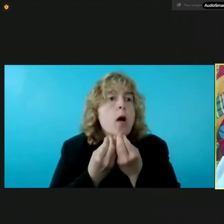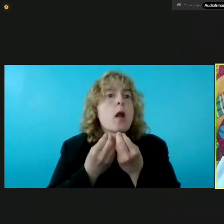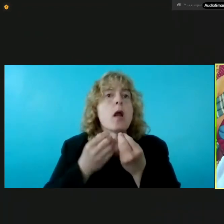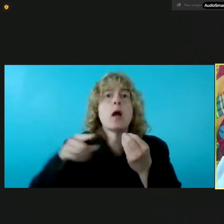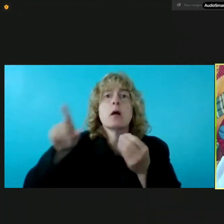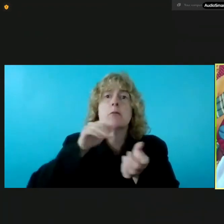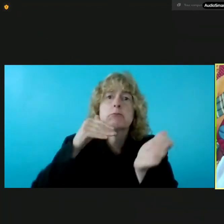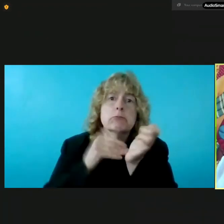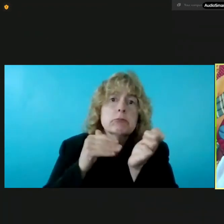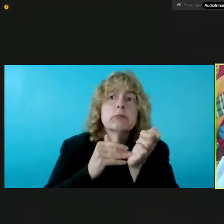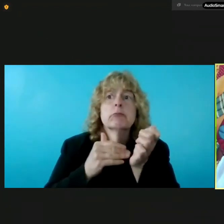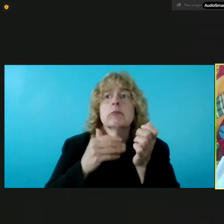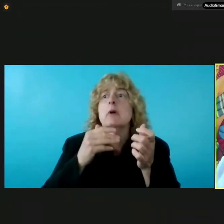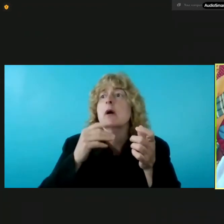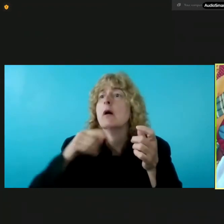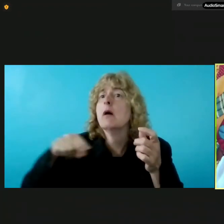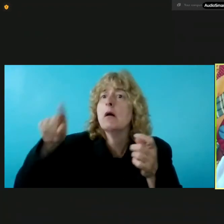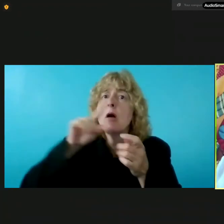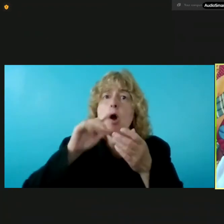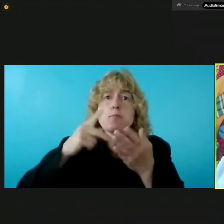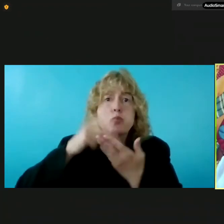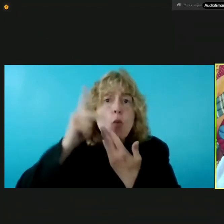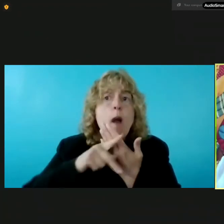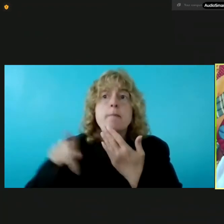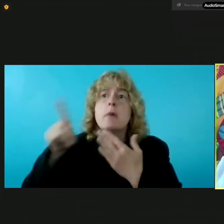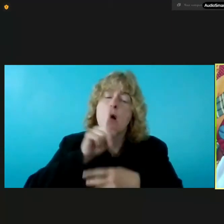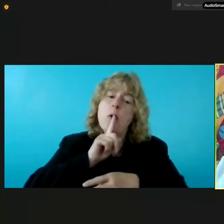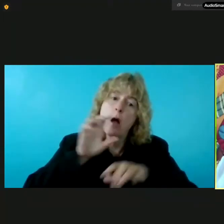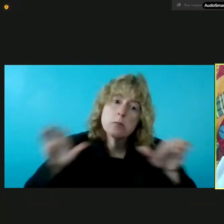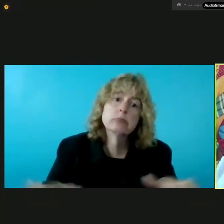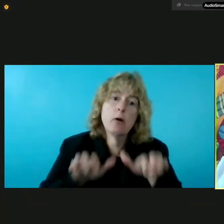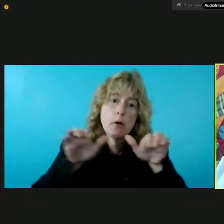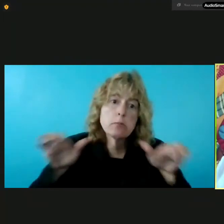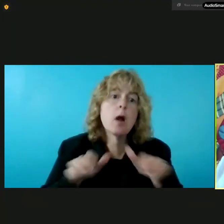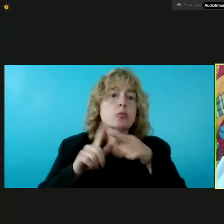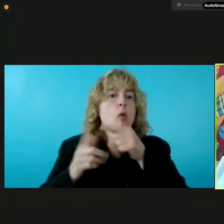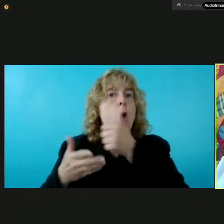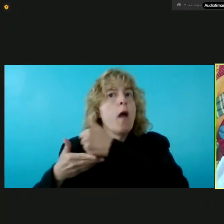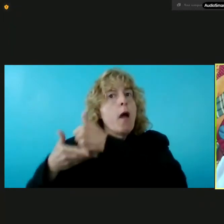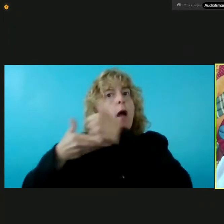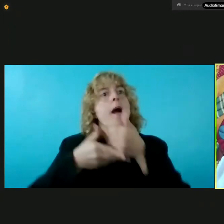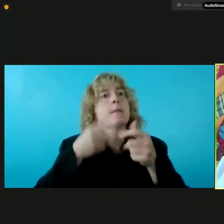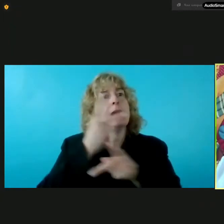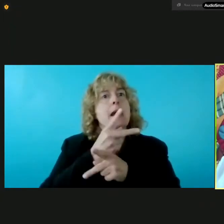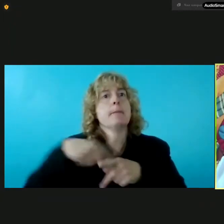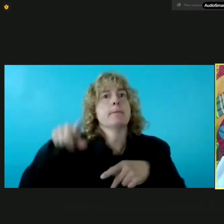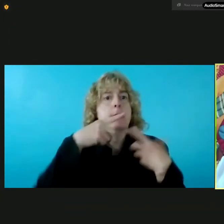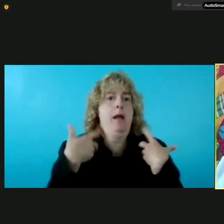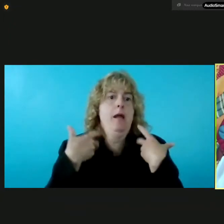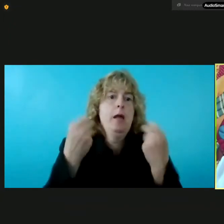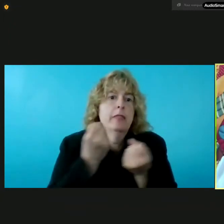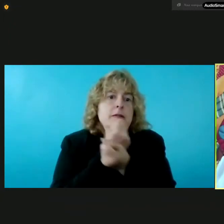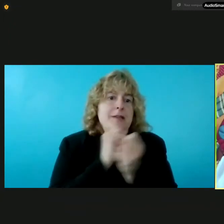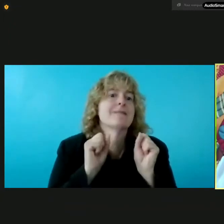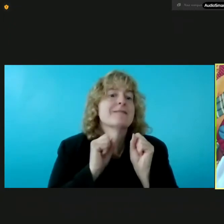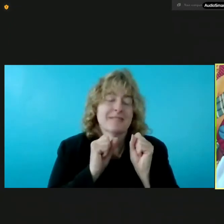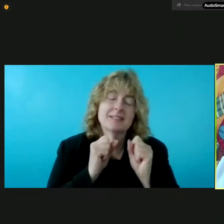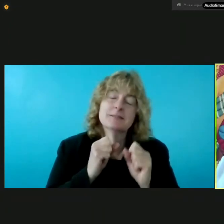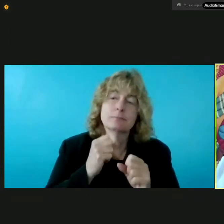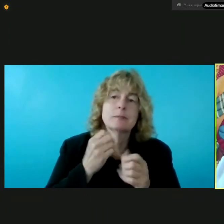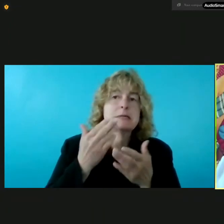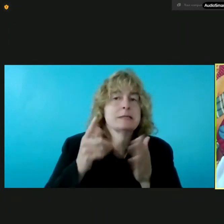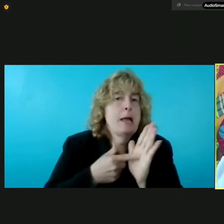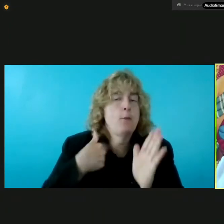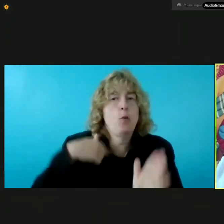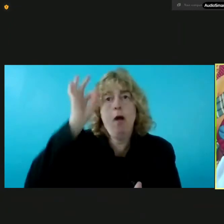well as community-based programs, are getting the information to keep us healthy and safe. My name is Jametta Lilly, and I am so